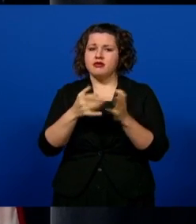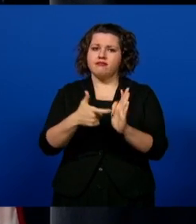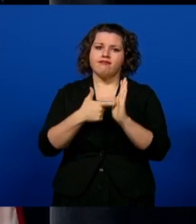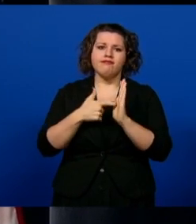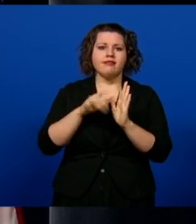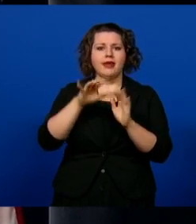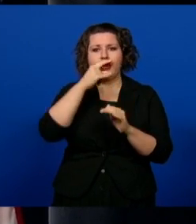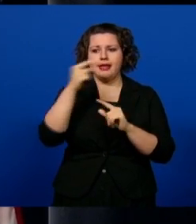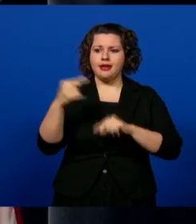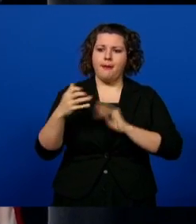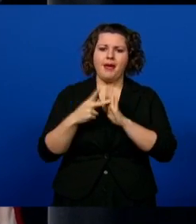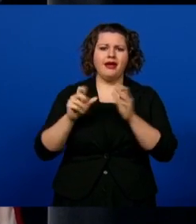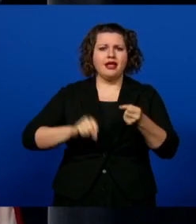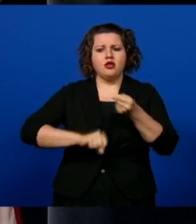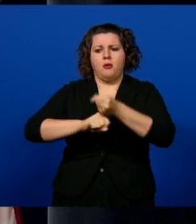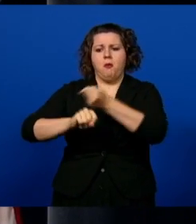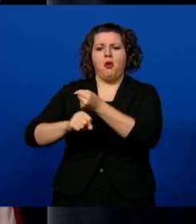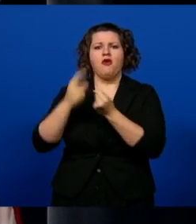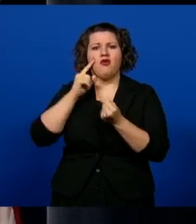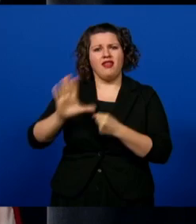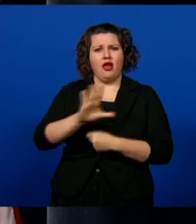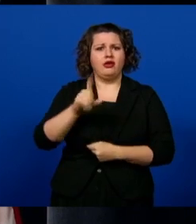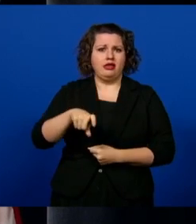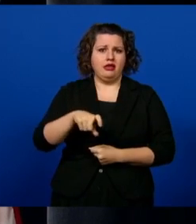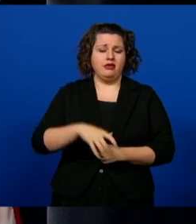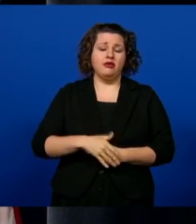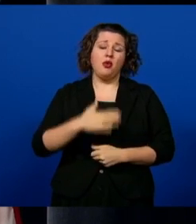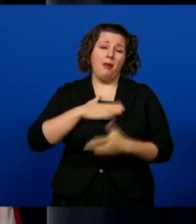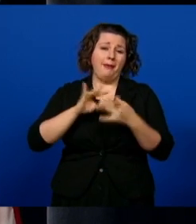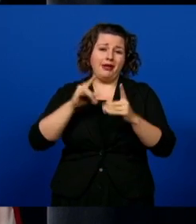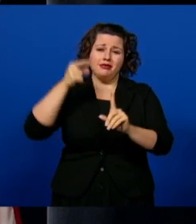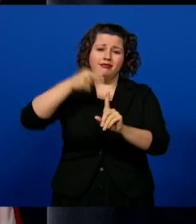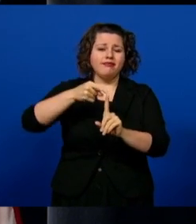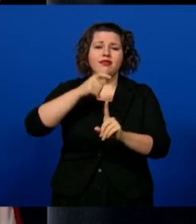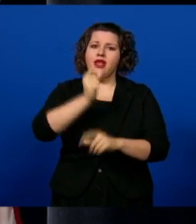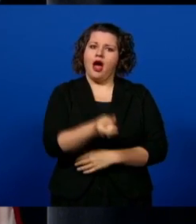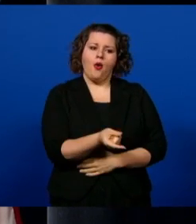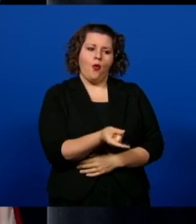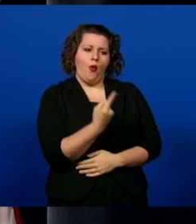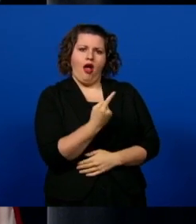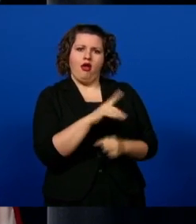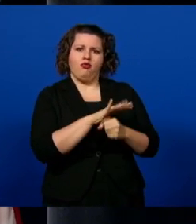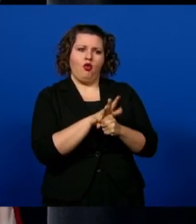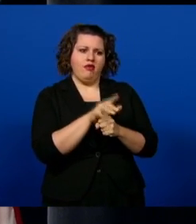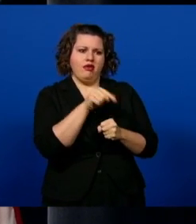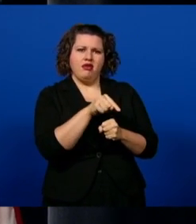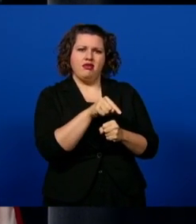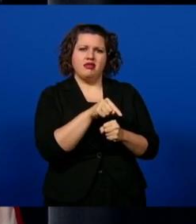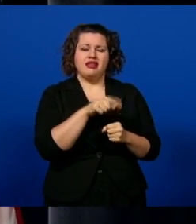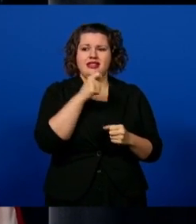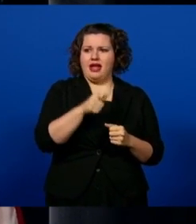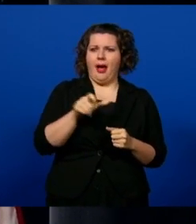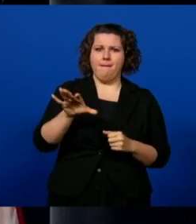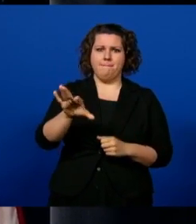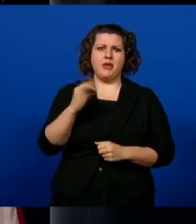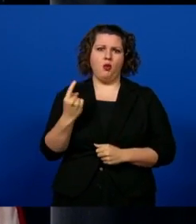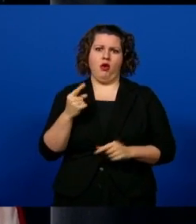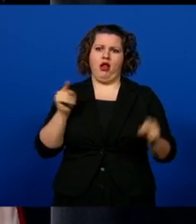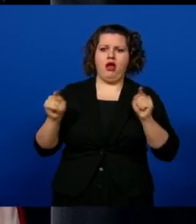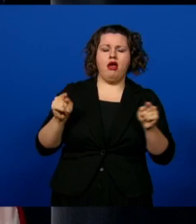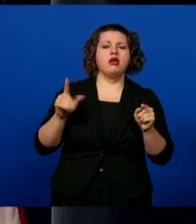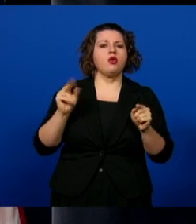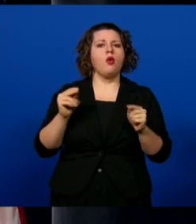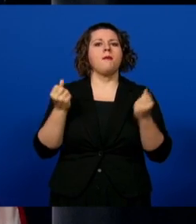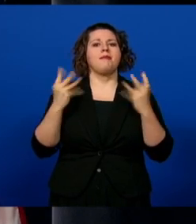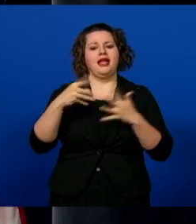be able to support them in so many things that they need. So my message really is, it's not just one, it's not just the other, it really is there's so many things that